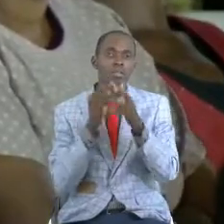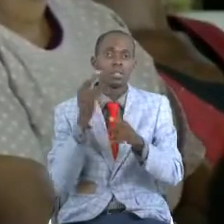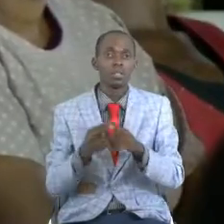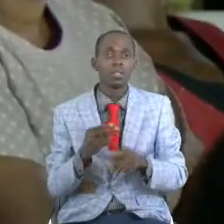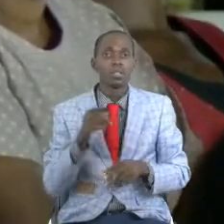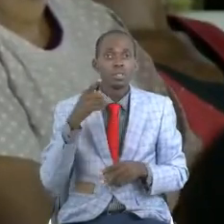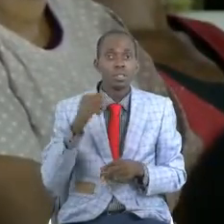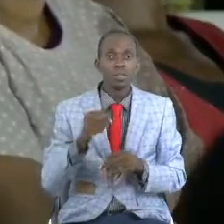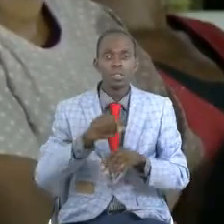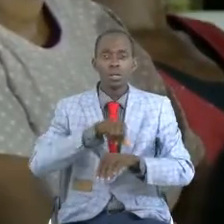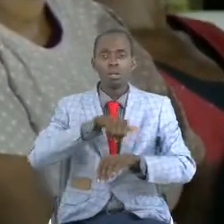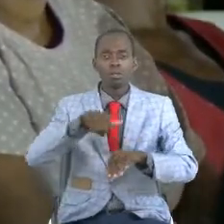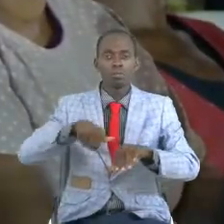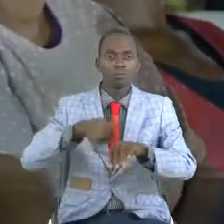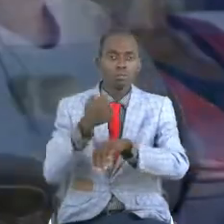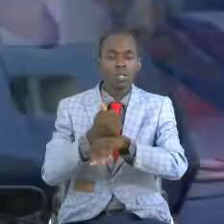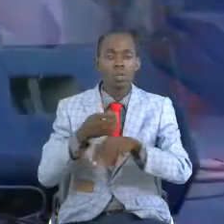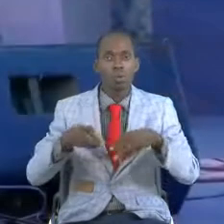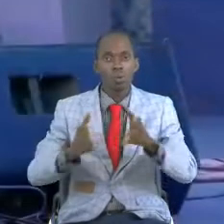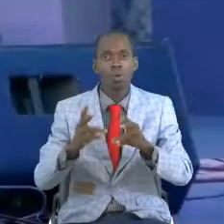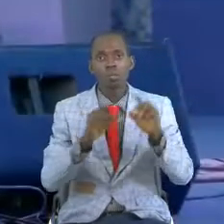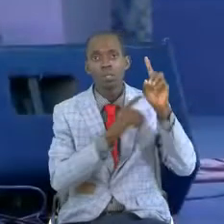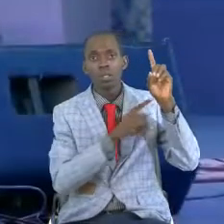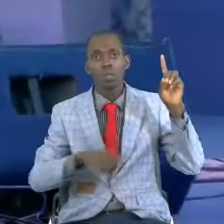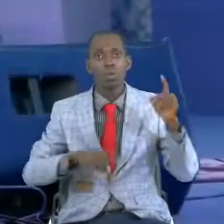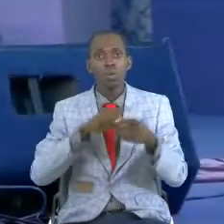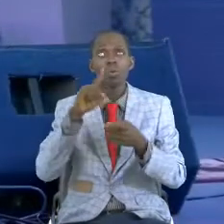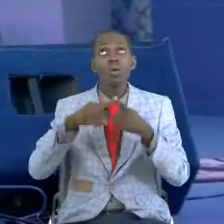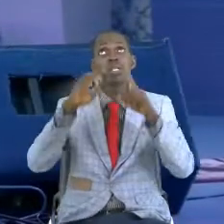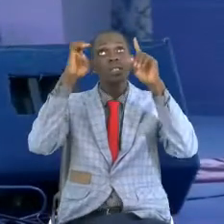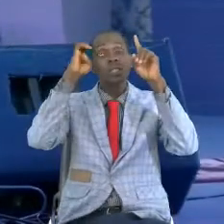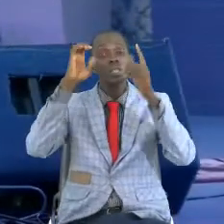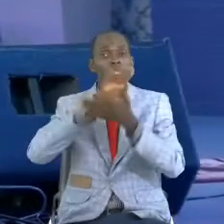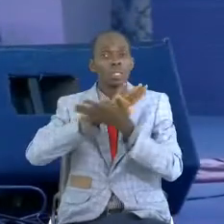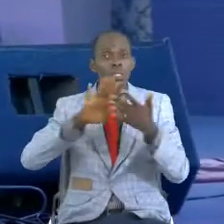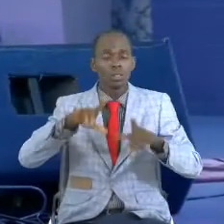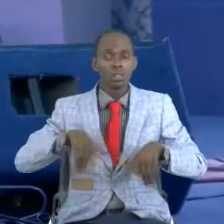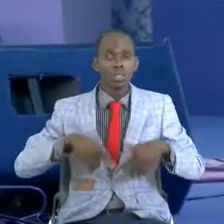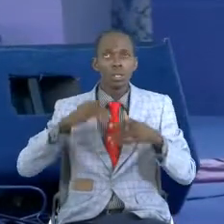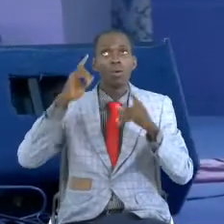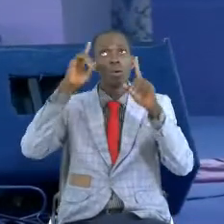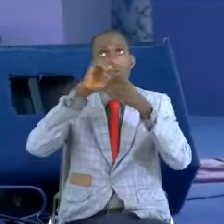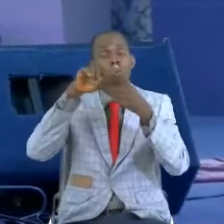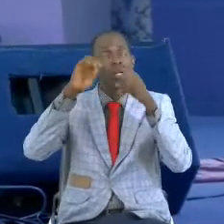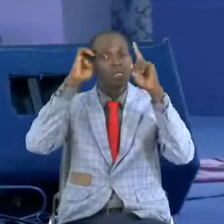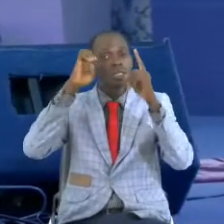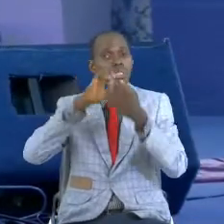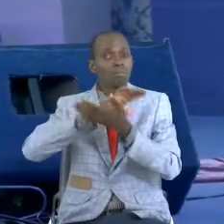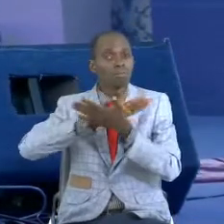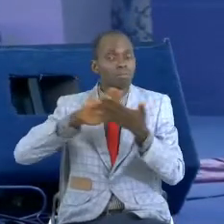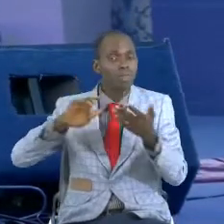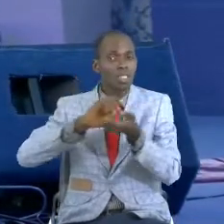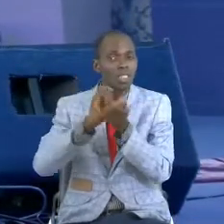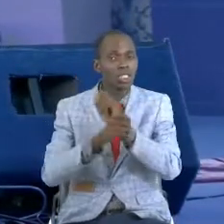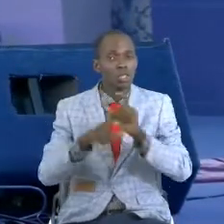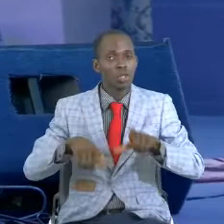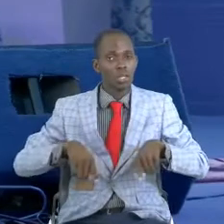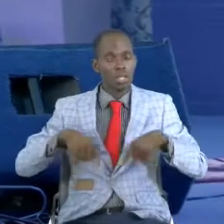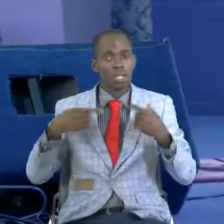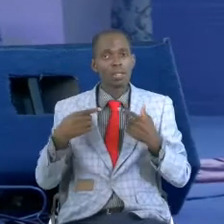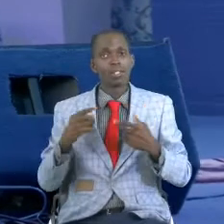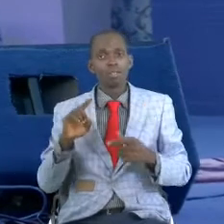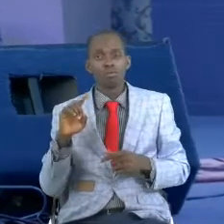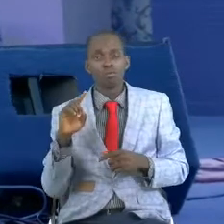the Lord, and when he cleanses your life, when he changes your life, when he turns your life around, he gives